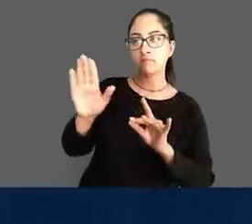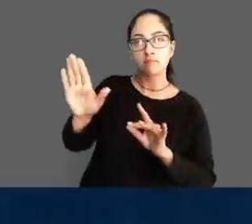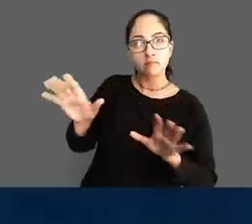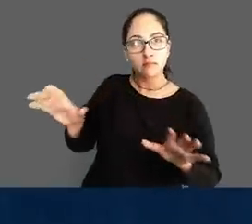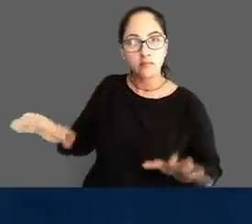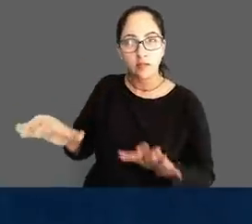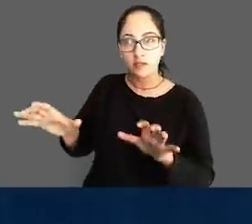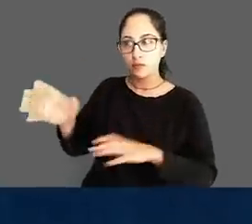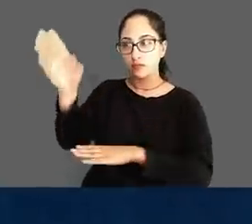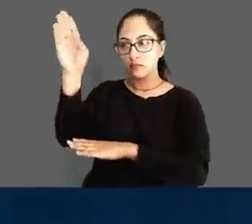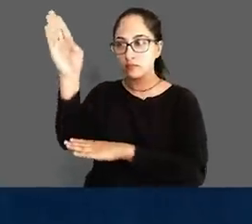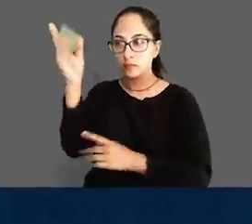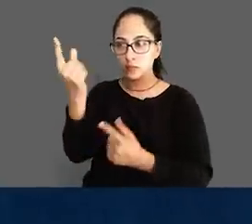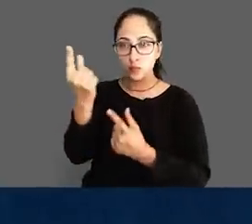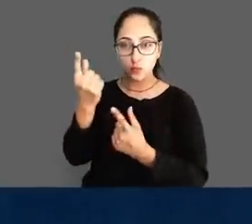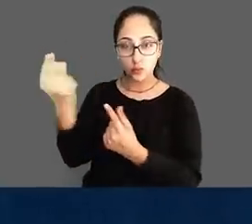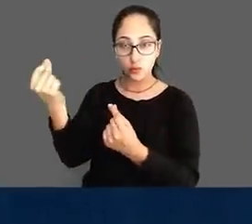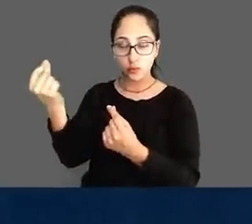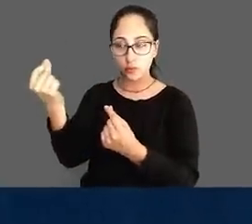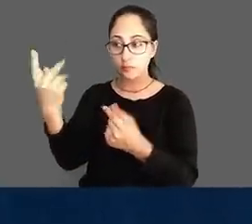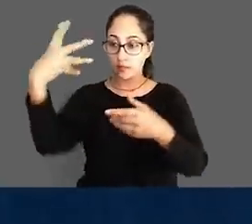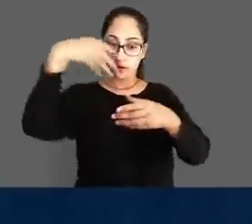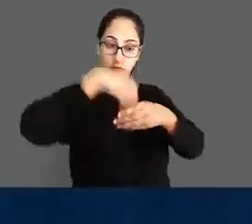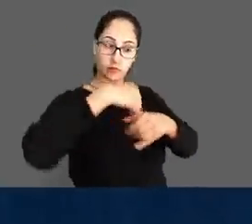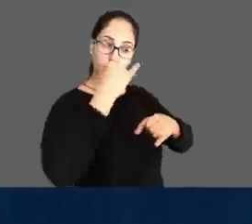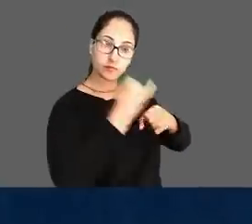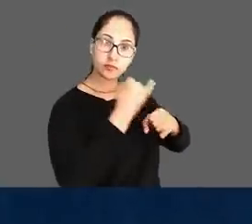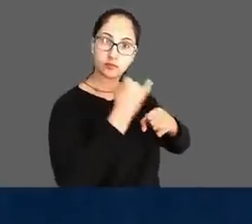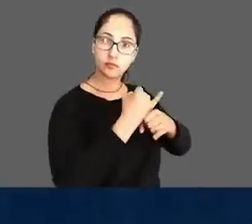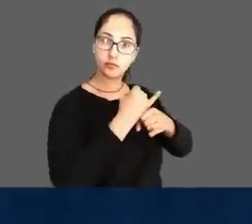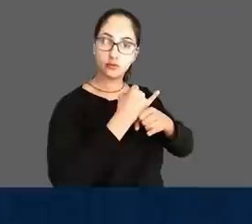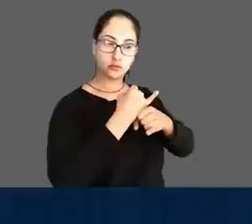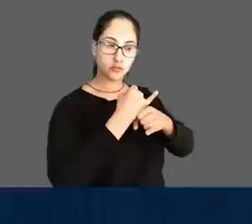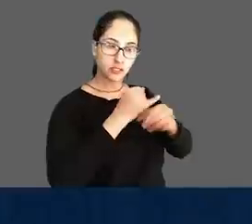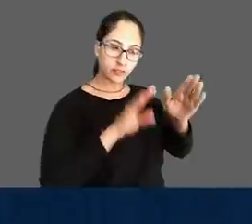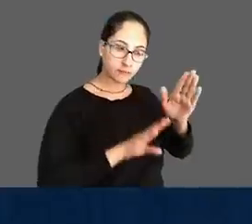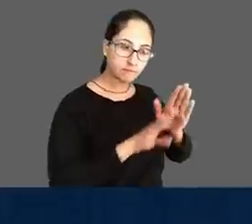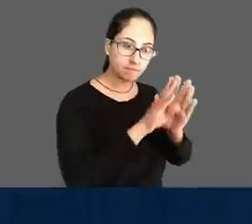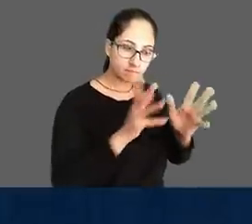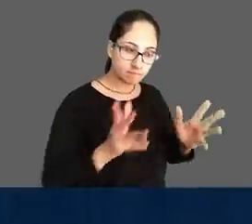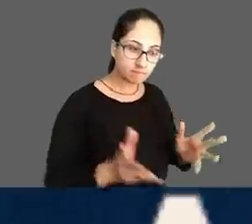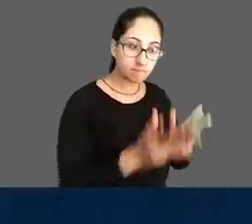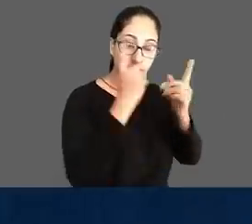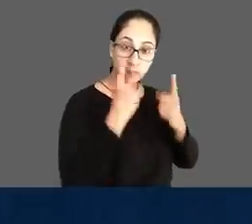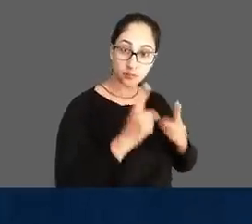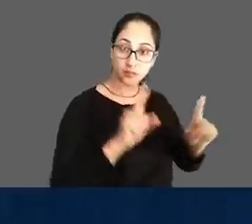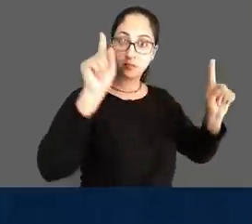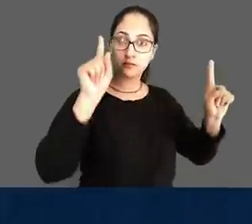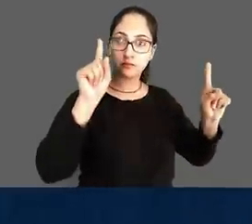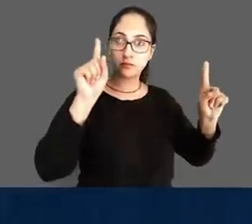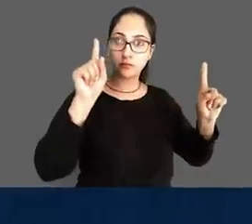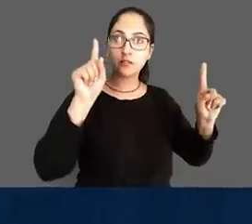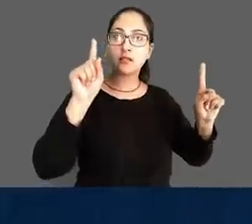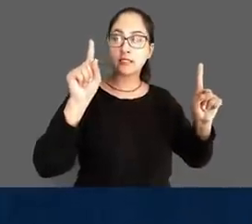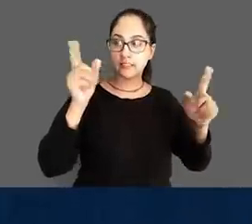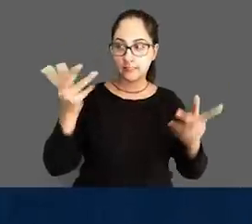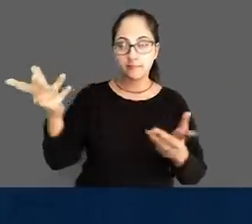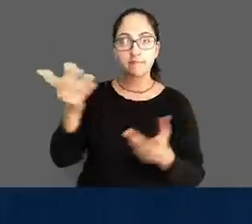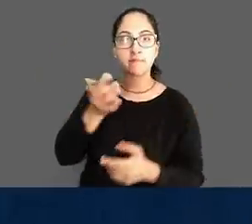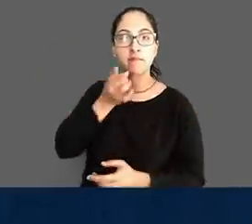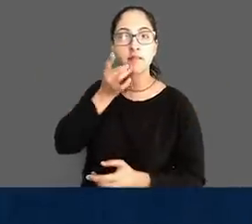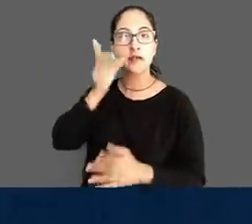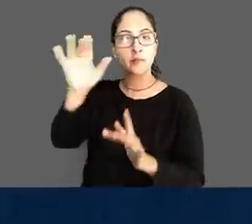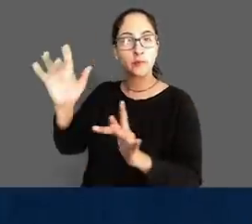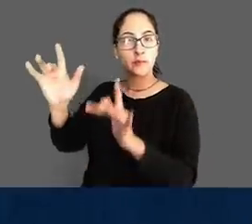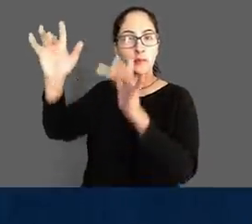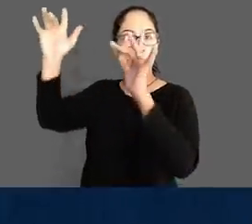actions, and through the results obtained by the institutions that he has founded and encouraged and nourished,